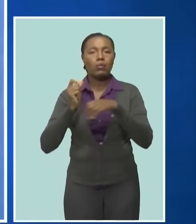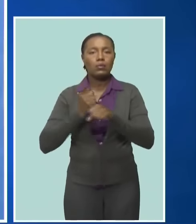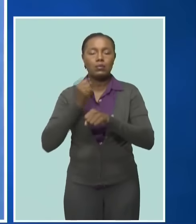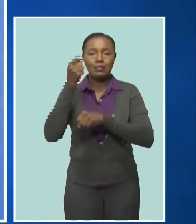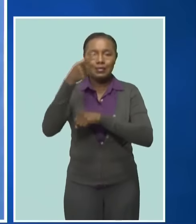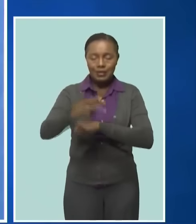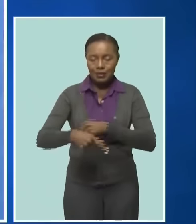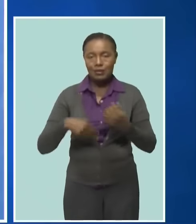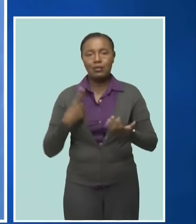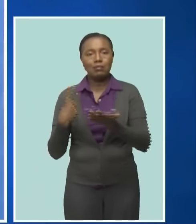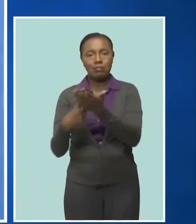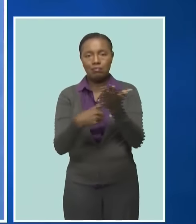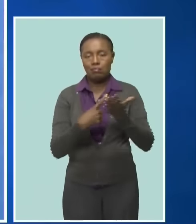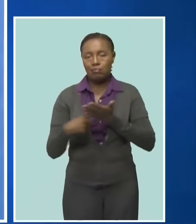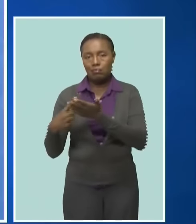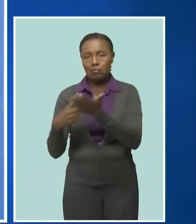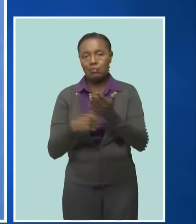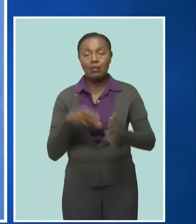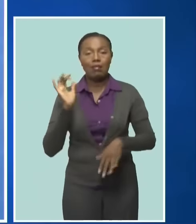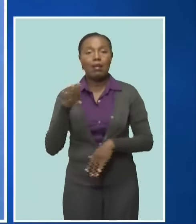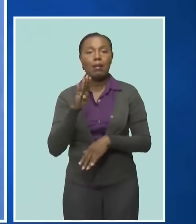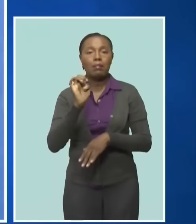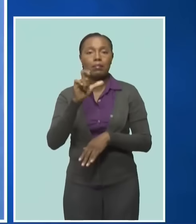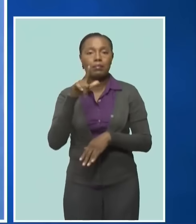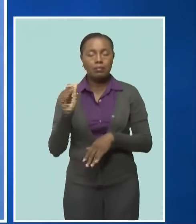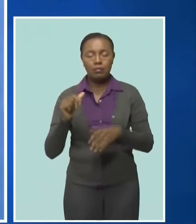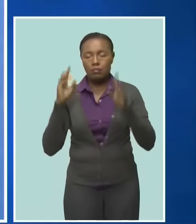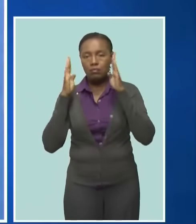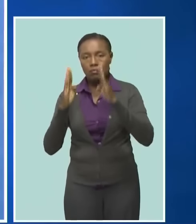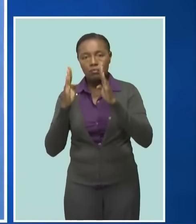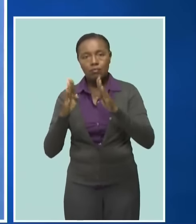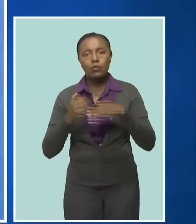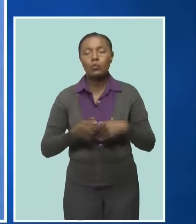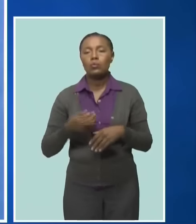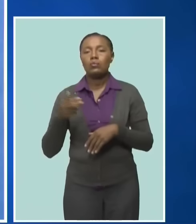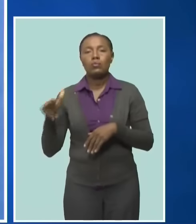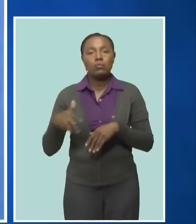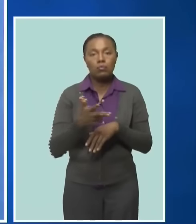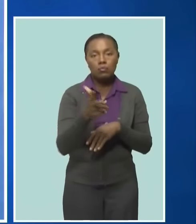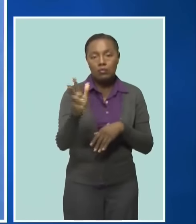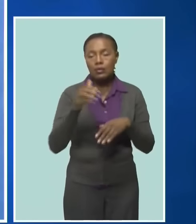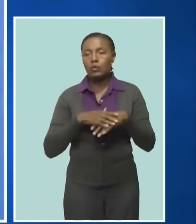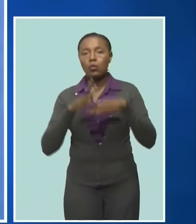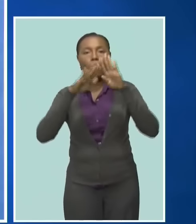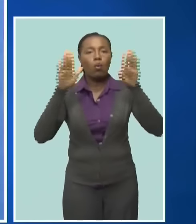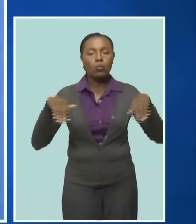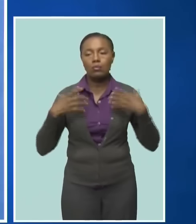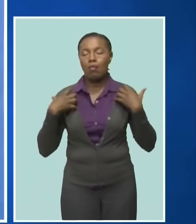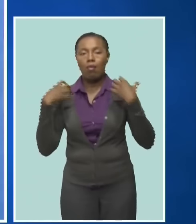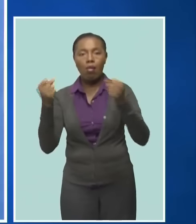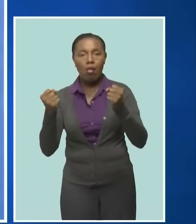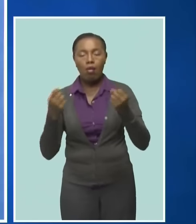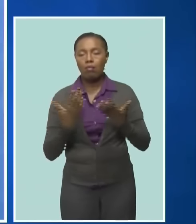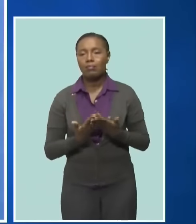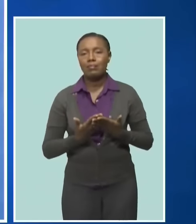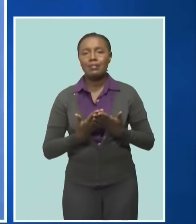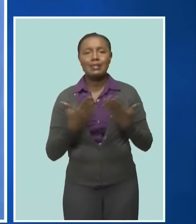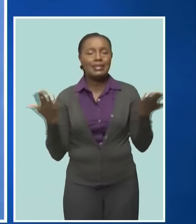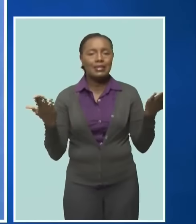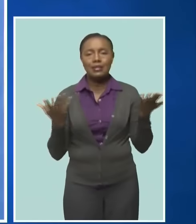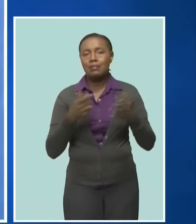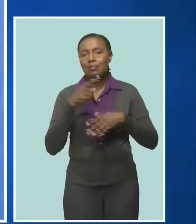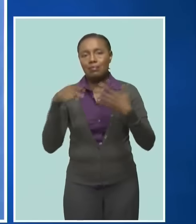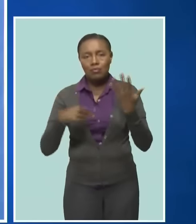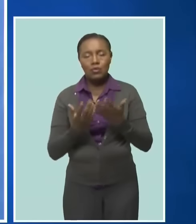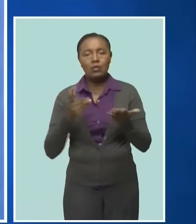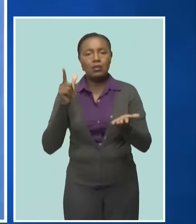pass some things. And in that bill, it would look at issues pertaining to transportation, housing, health. It's an omnibus piece of